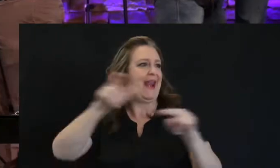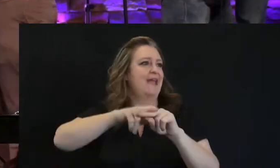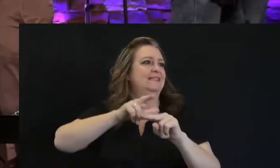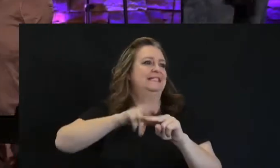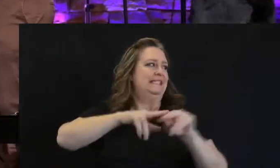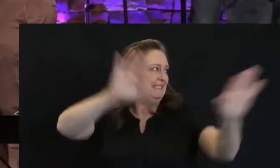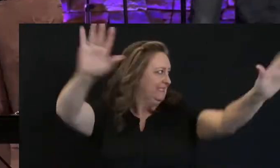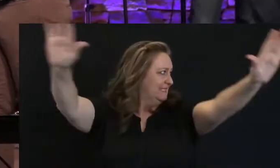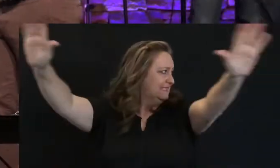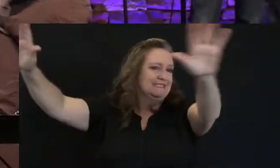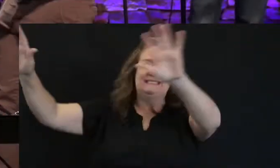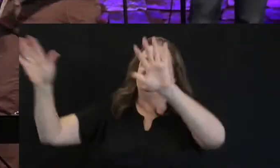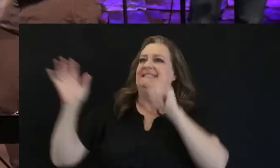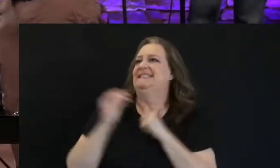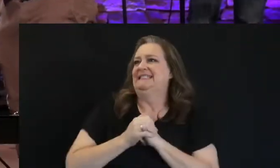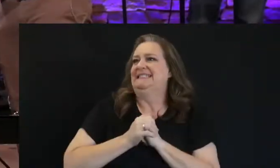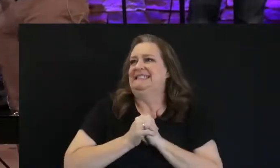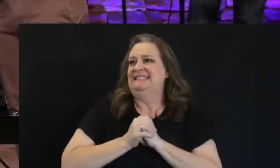I faked you out.